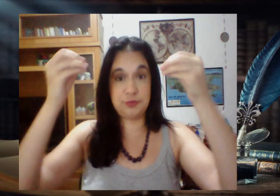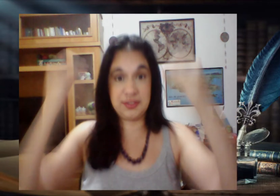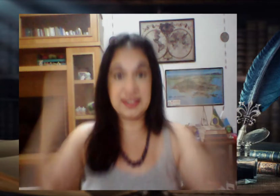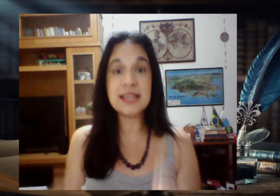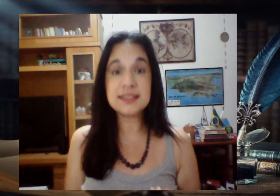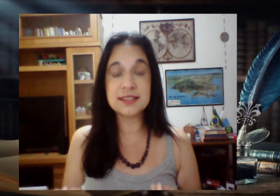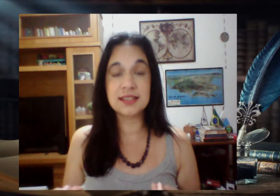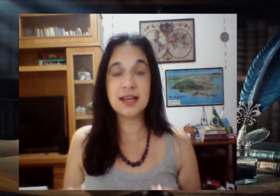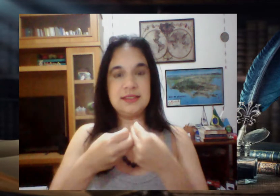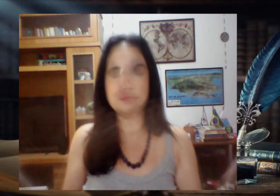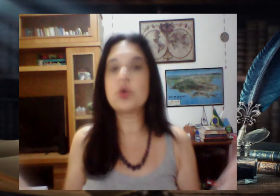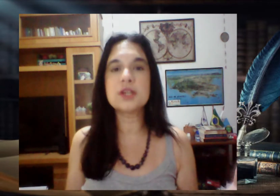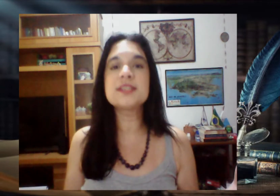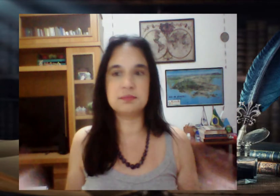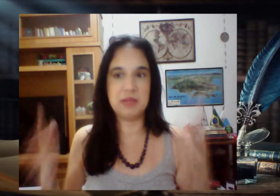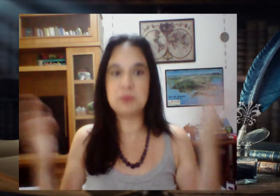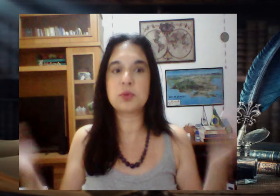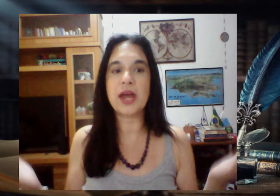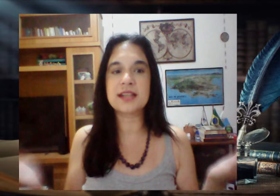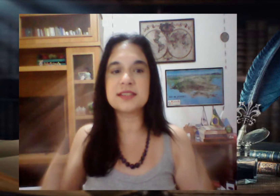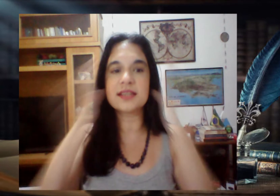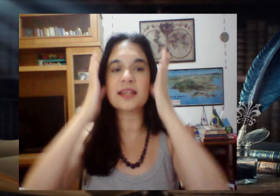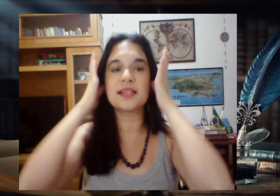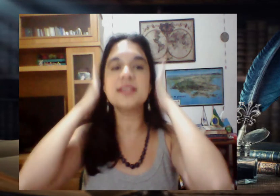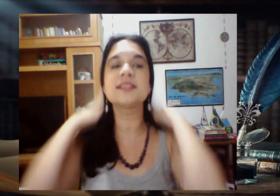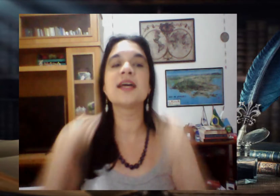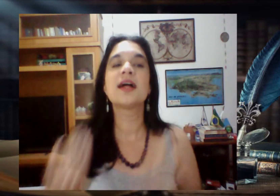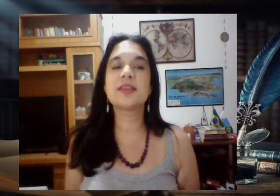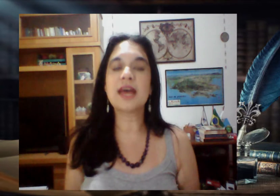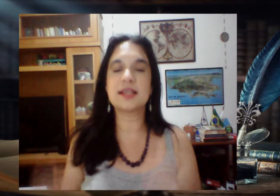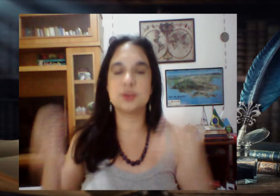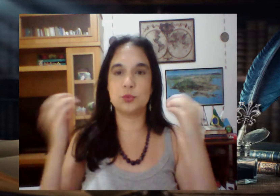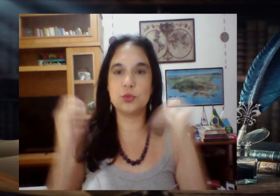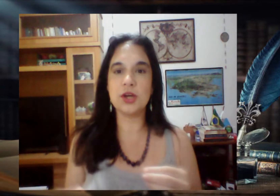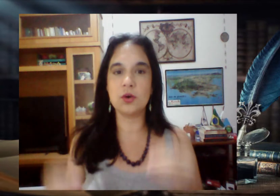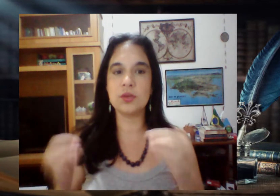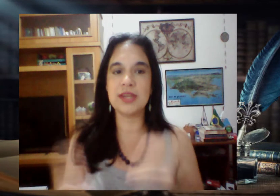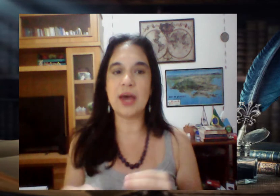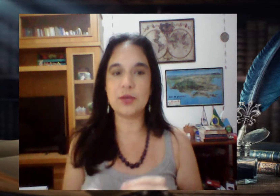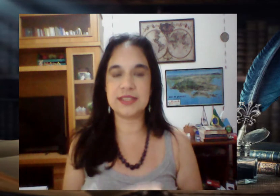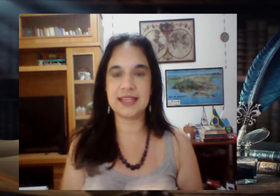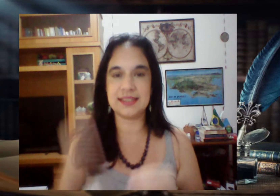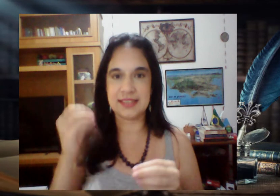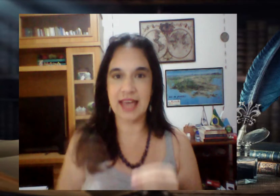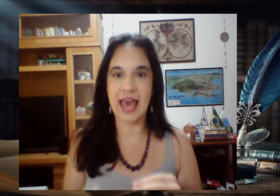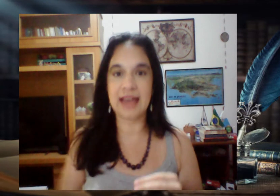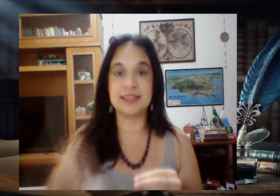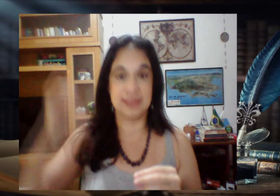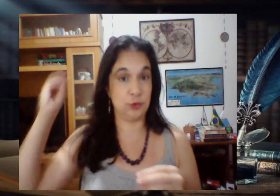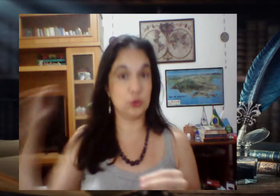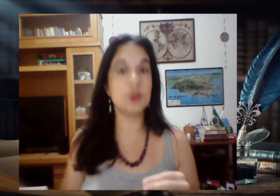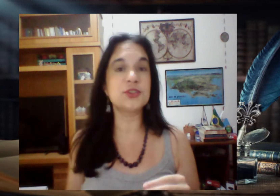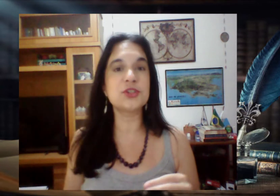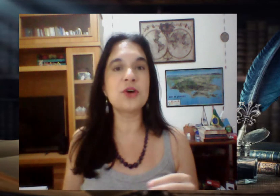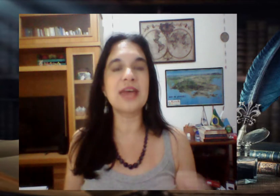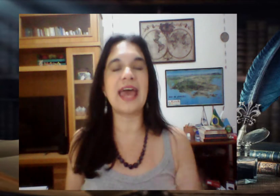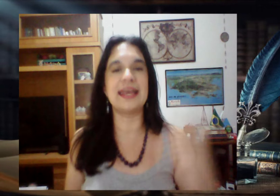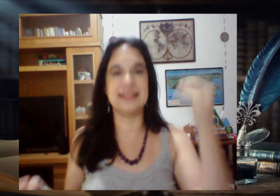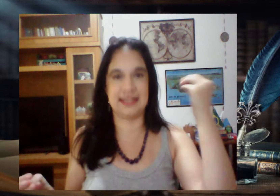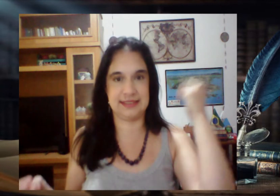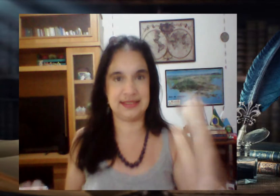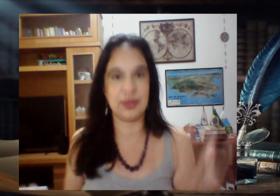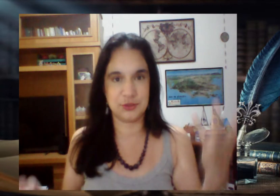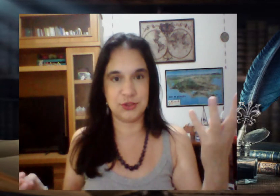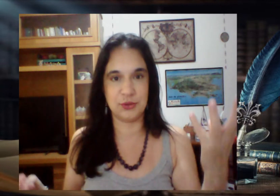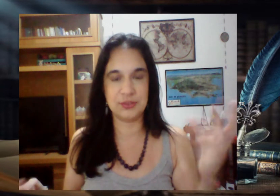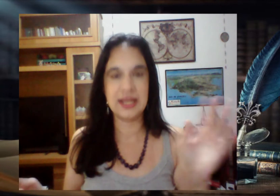because of this divorce, in practice at least, that Rio nowadays has a north zone and